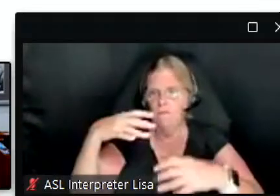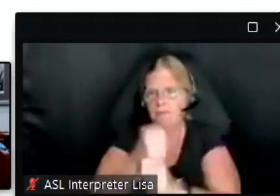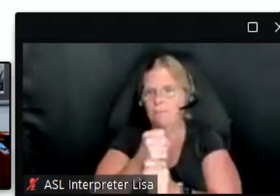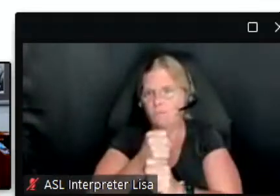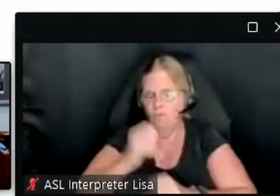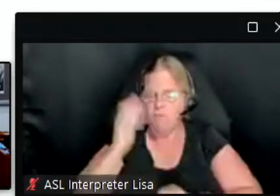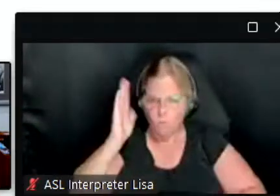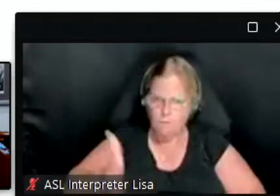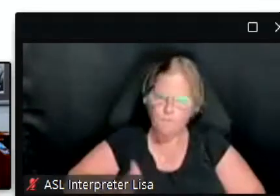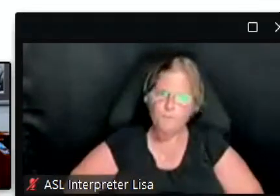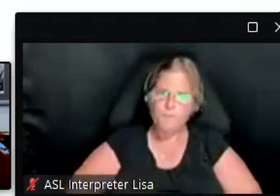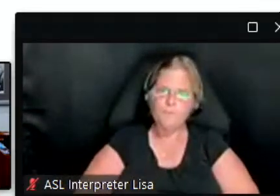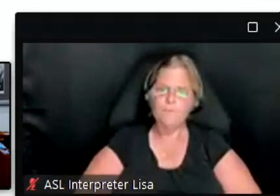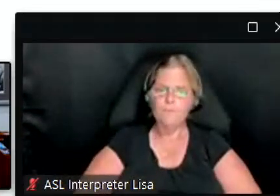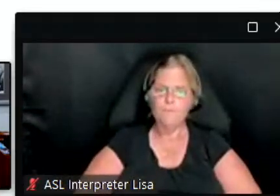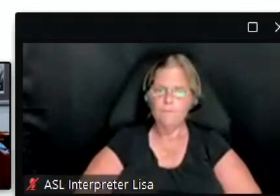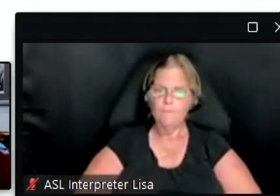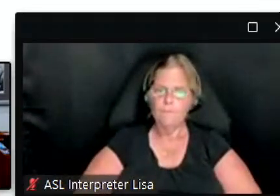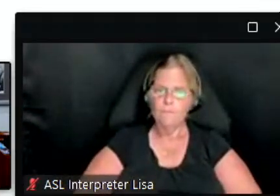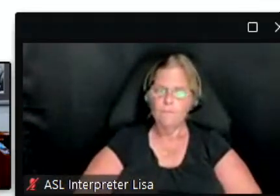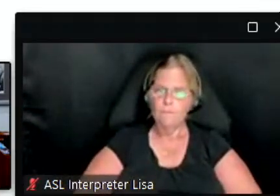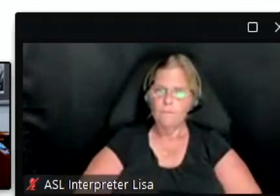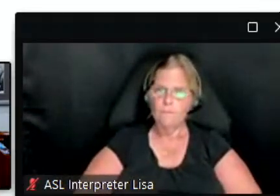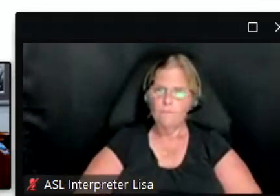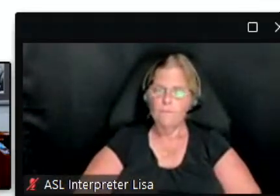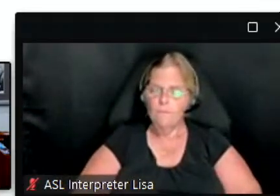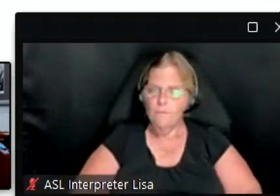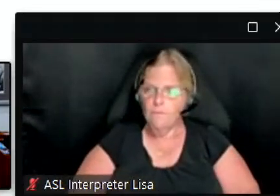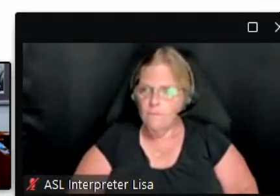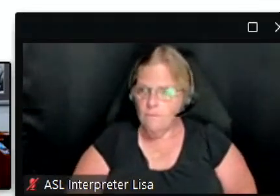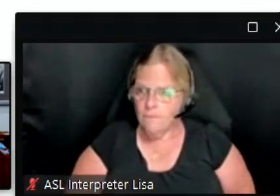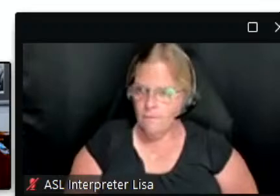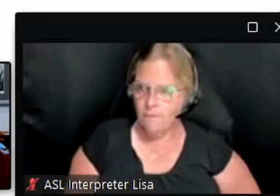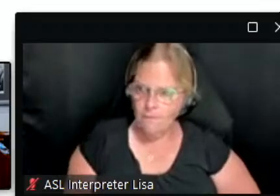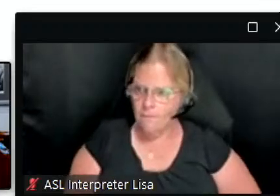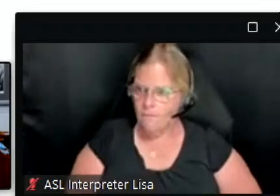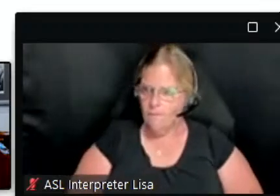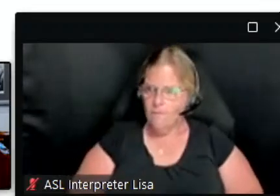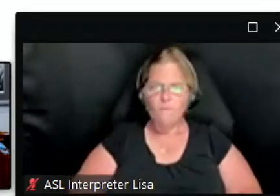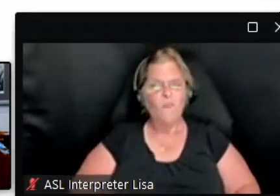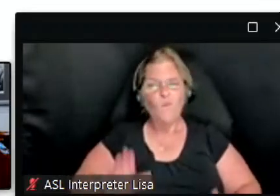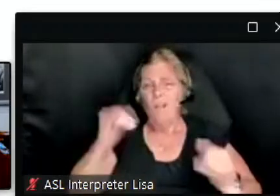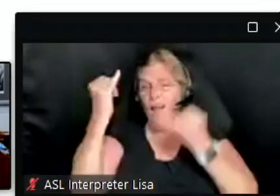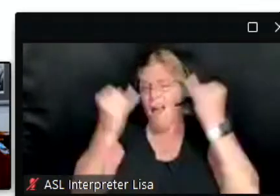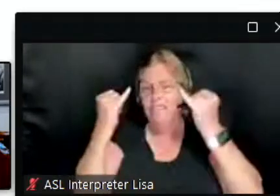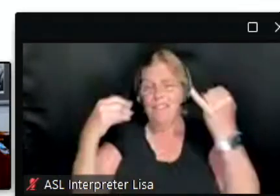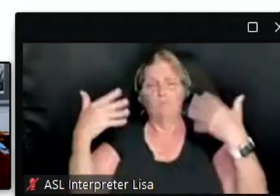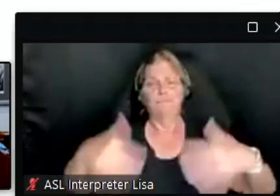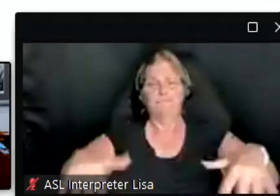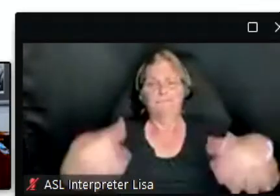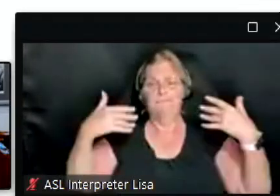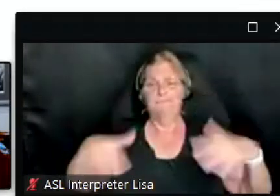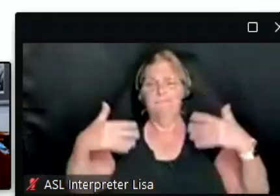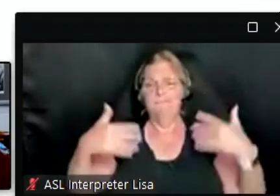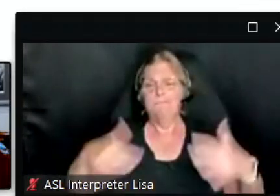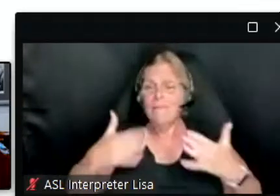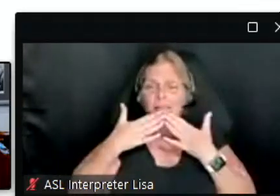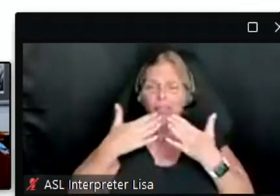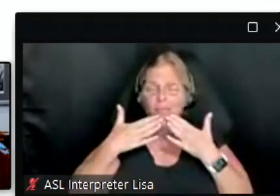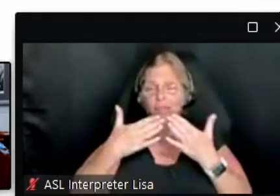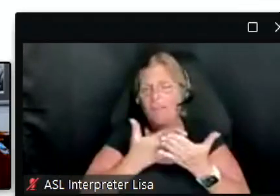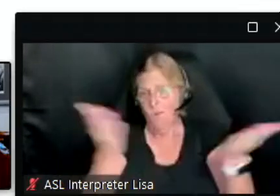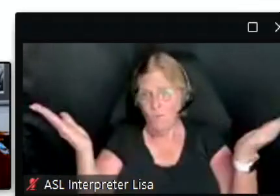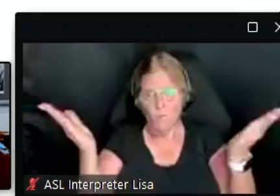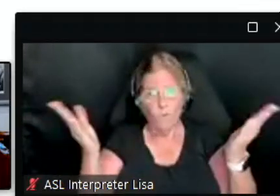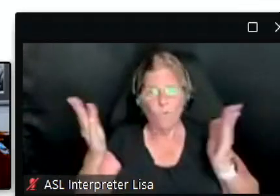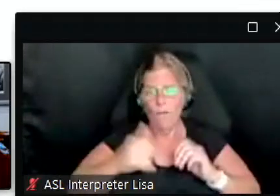I think we really, lot of great ideas surfaced today. So I want to thank you. With